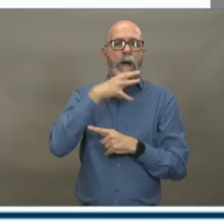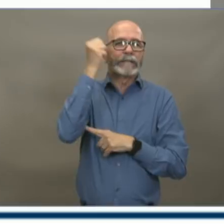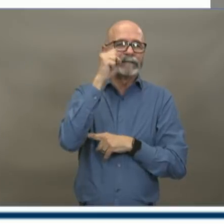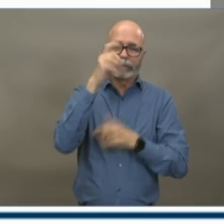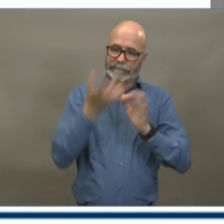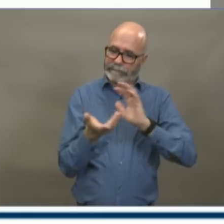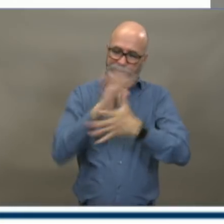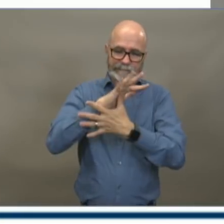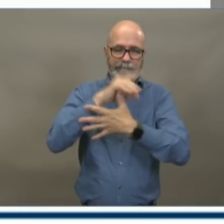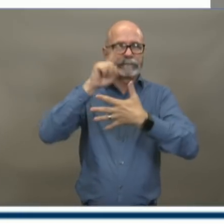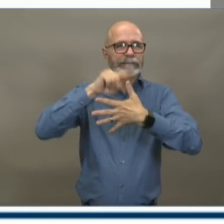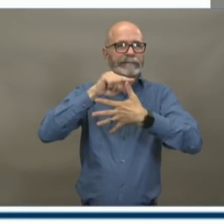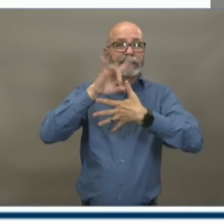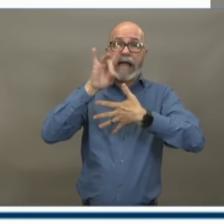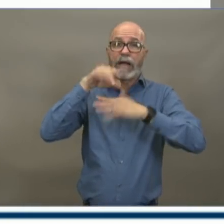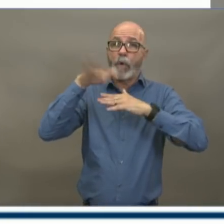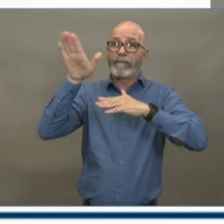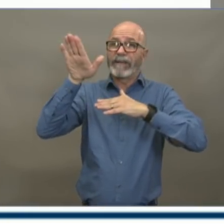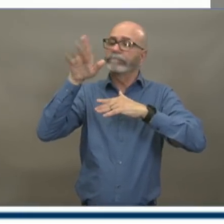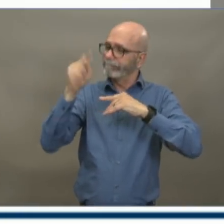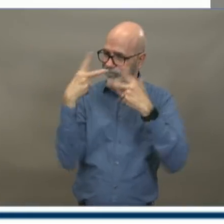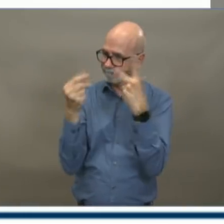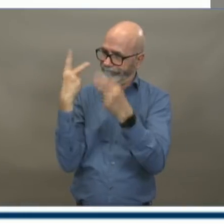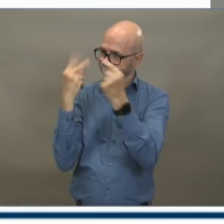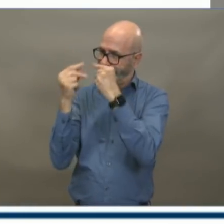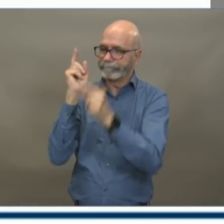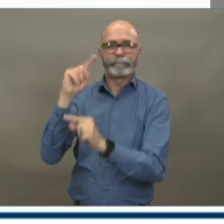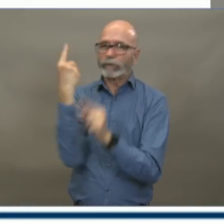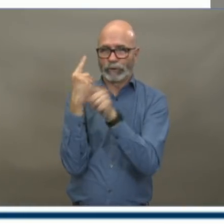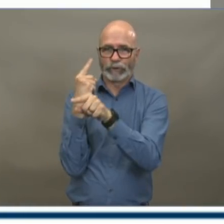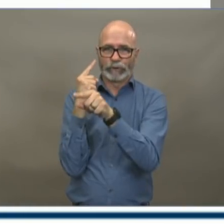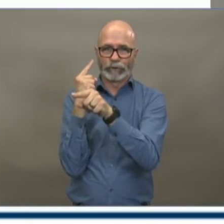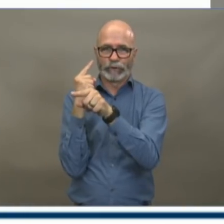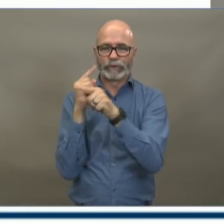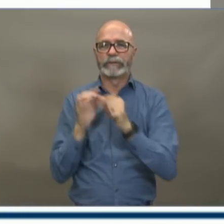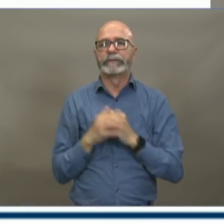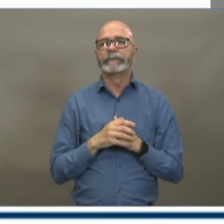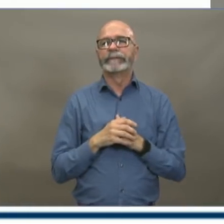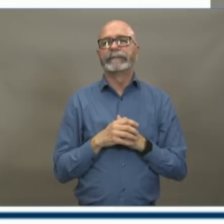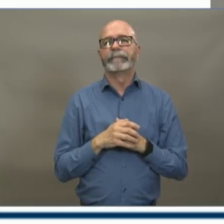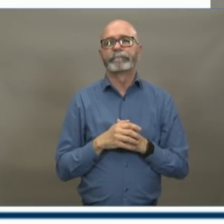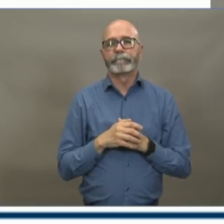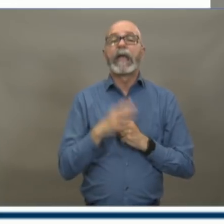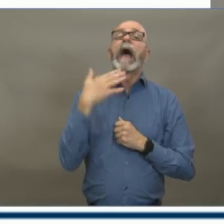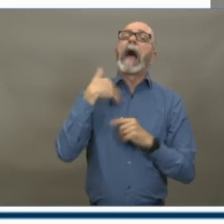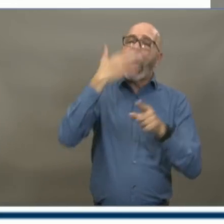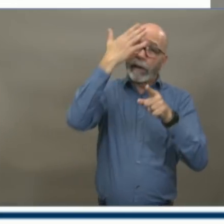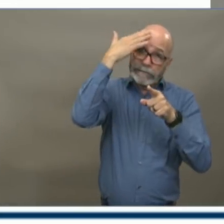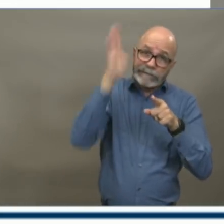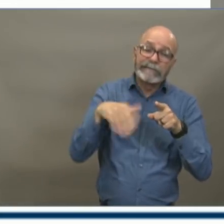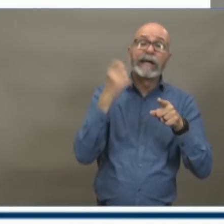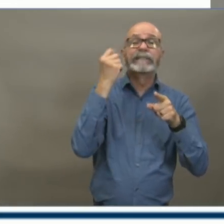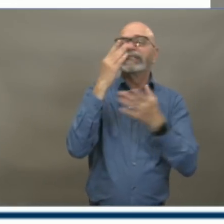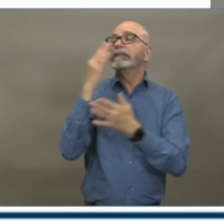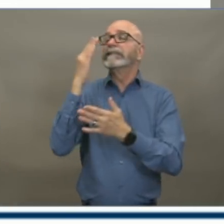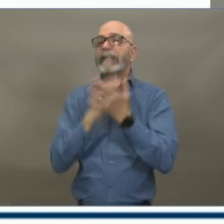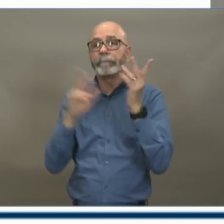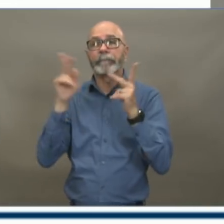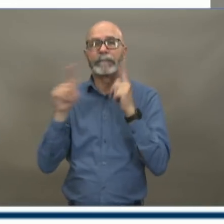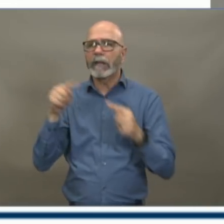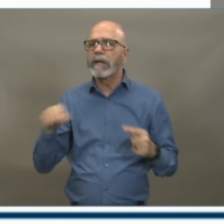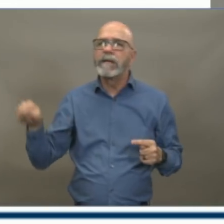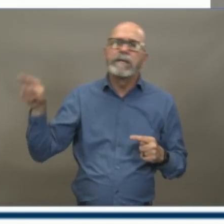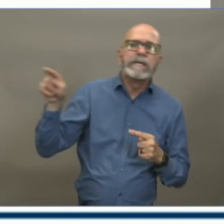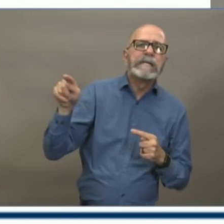sequence our immunization program. I appreciate and respect that many groups are lobbying on behalf of their